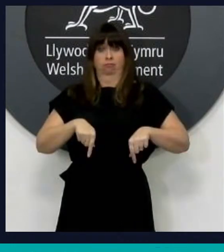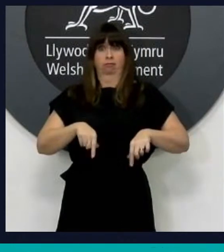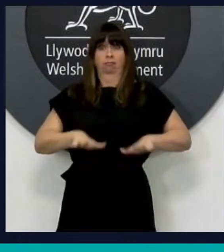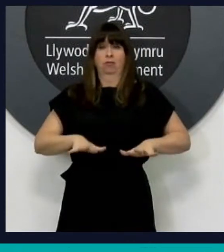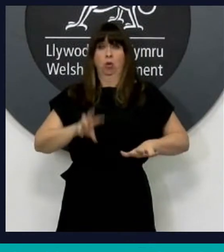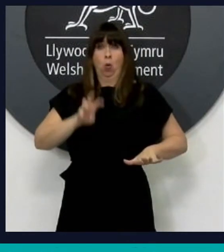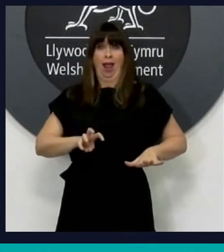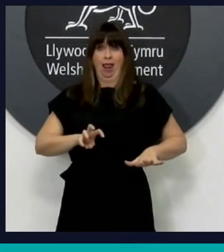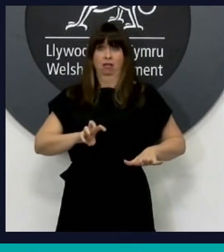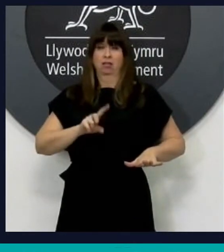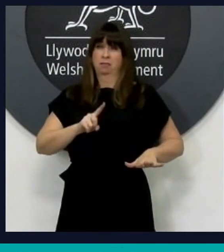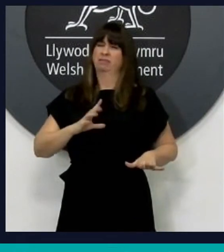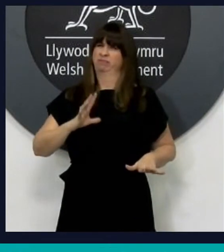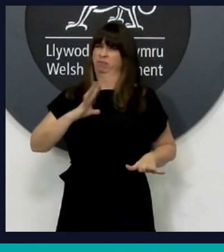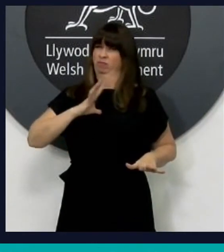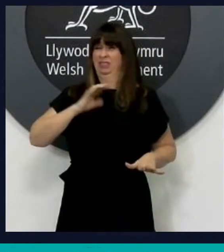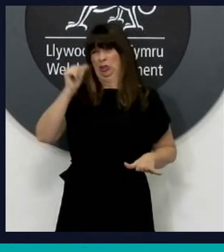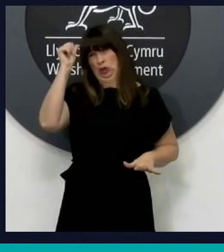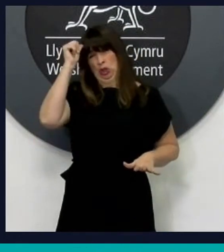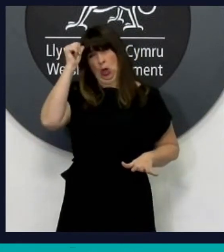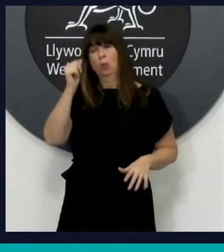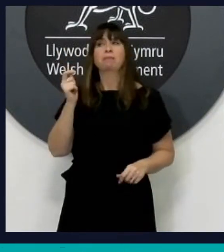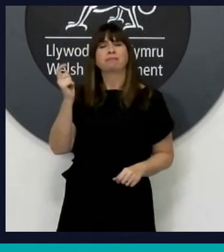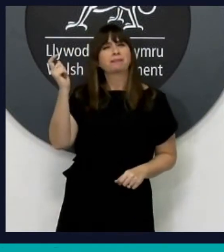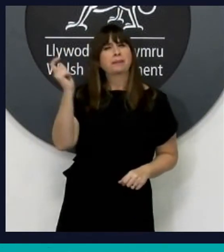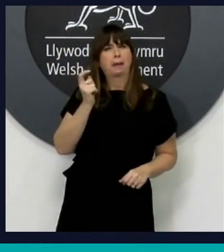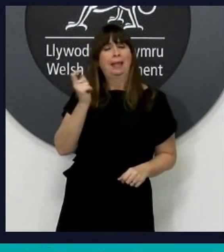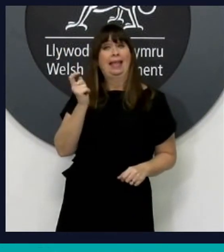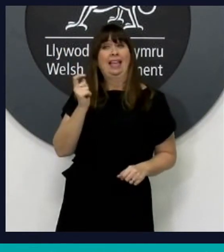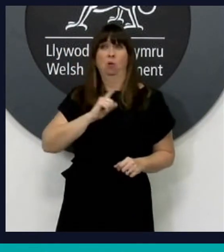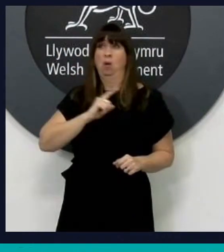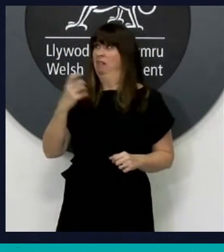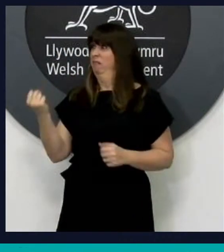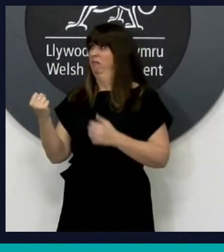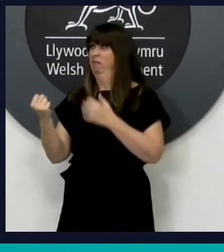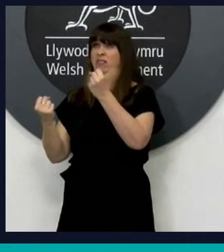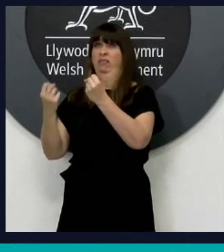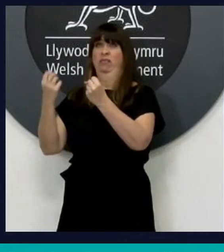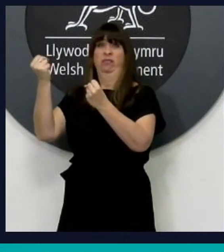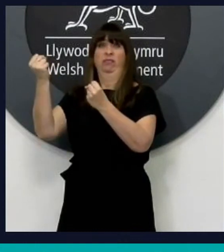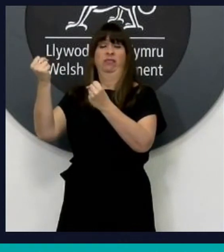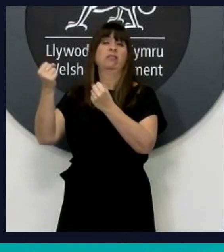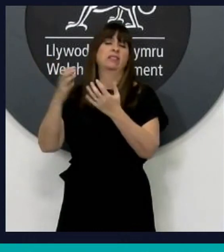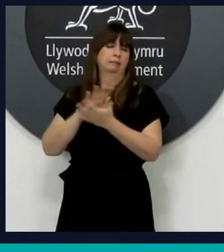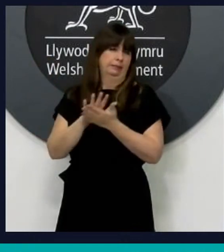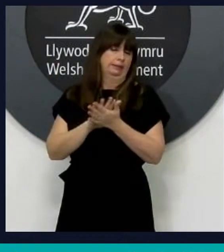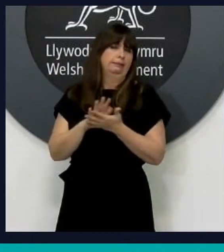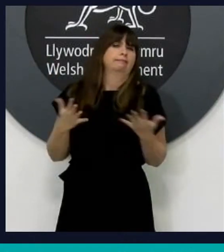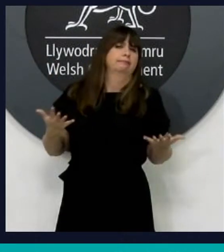barod mewn i ystyriaeth, ond hefyd peth mwyaf pwysig yw i gymryd